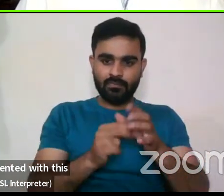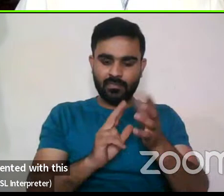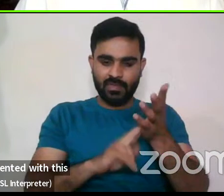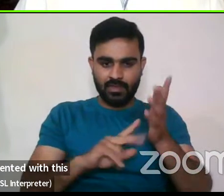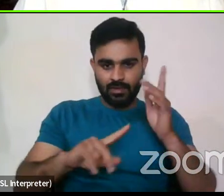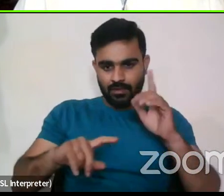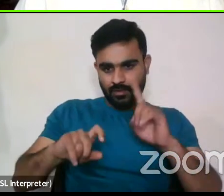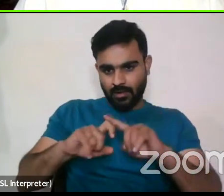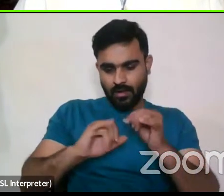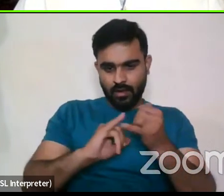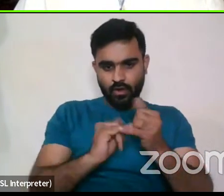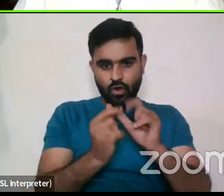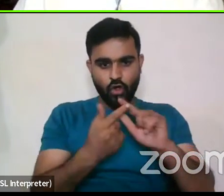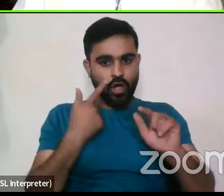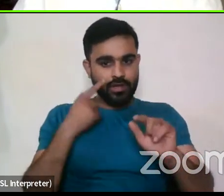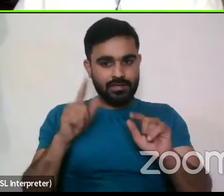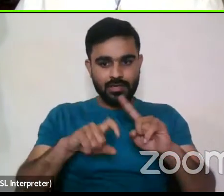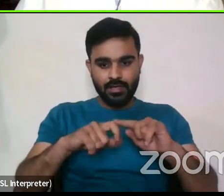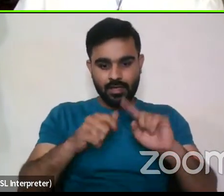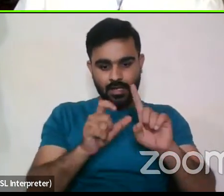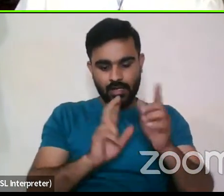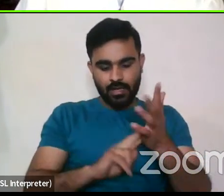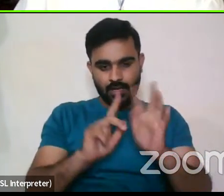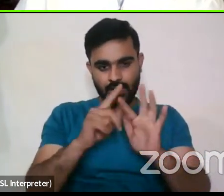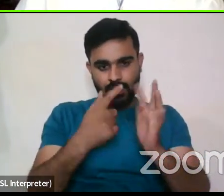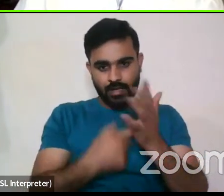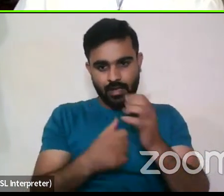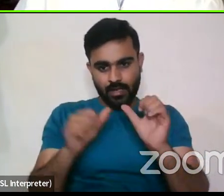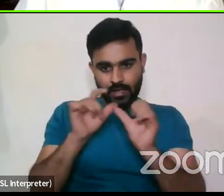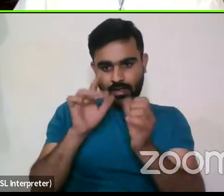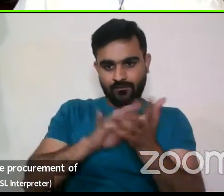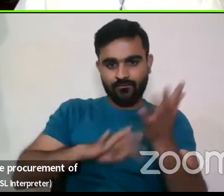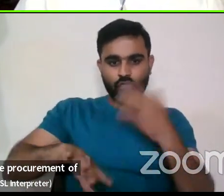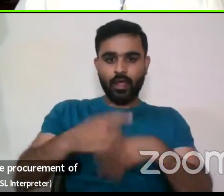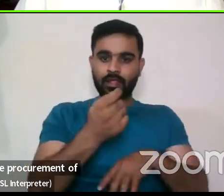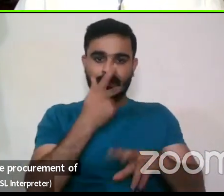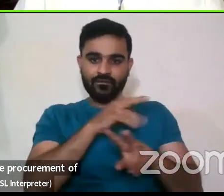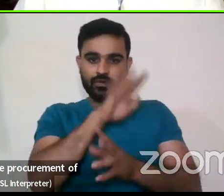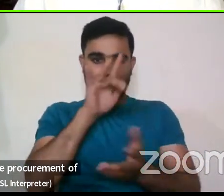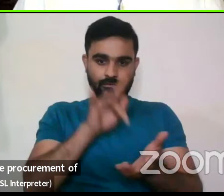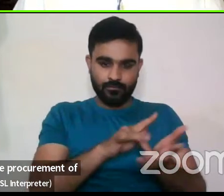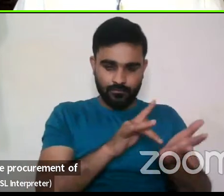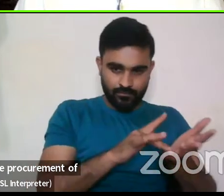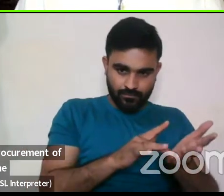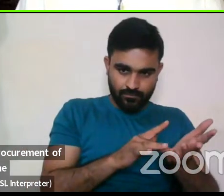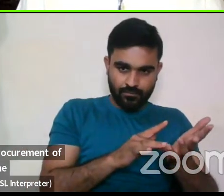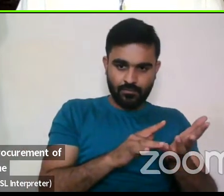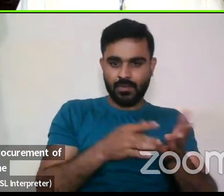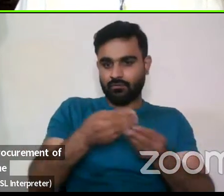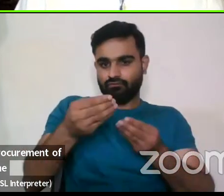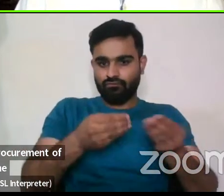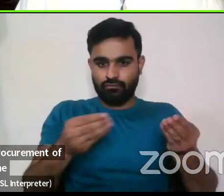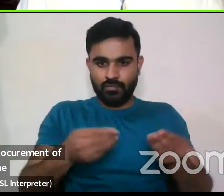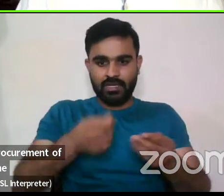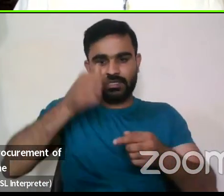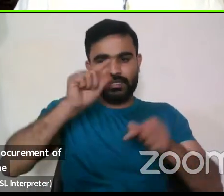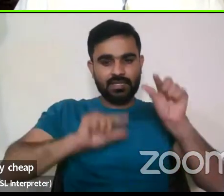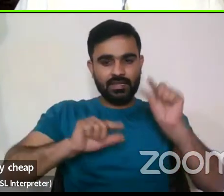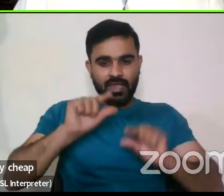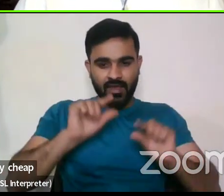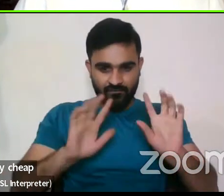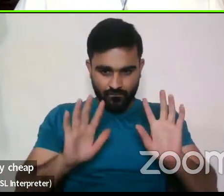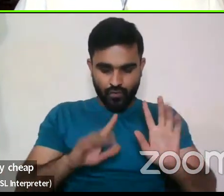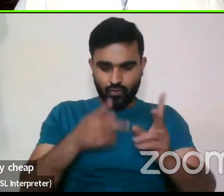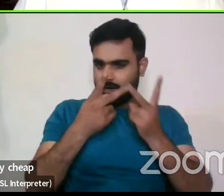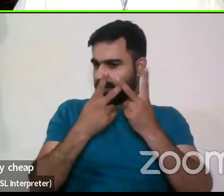Aushadhi Kendra, which is essentially state procurement of pharmaceuticals. And the state distributes it at very cheap prices. You